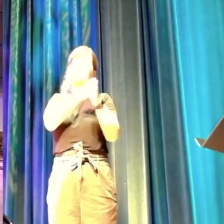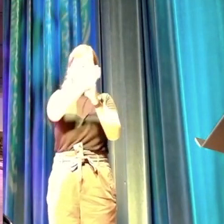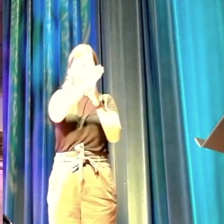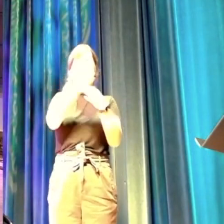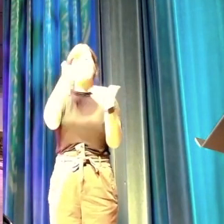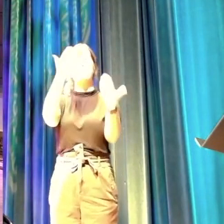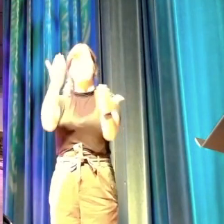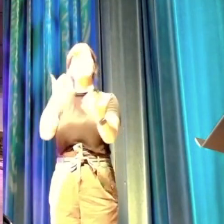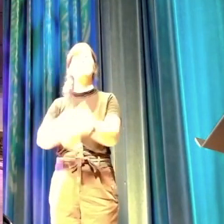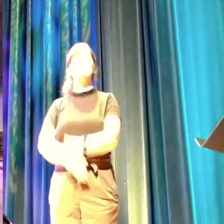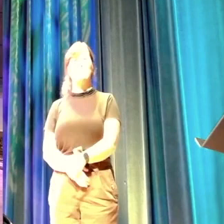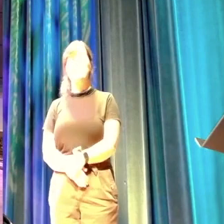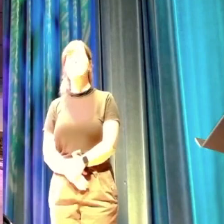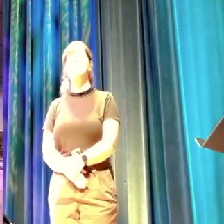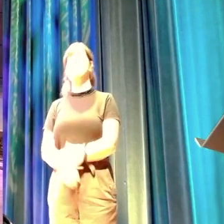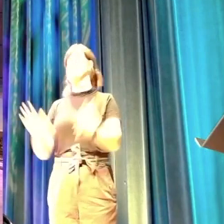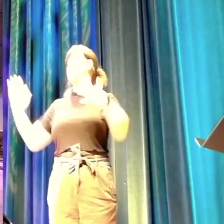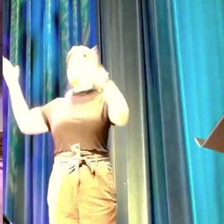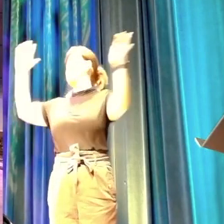Thank you.